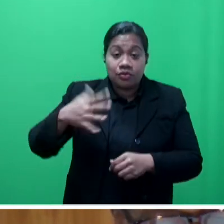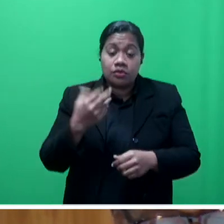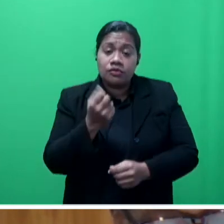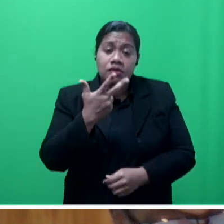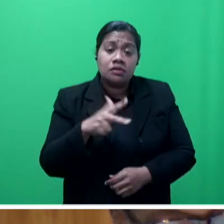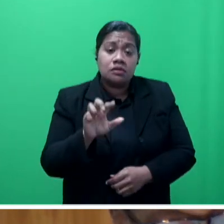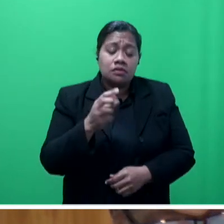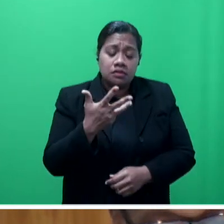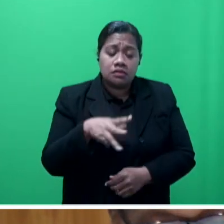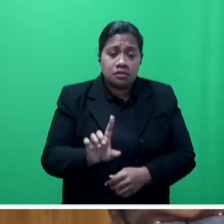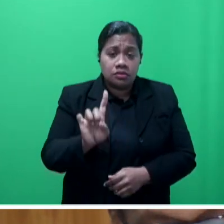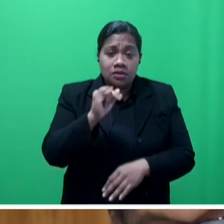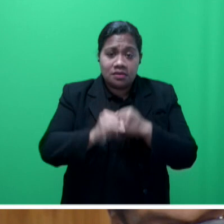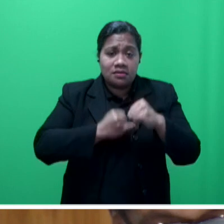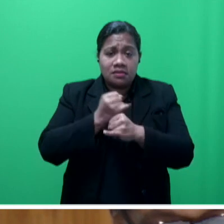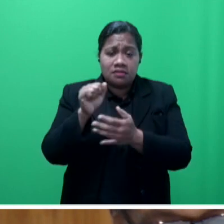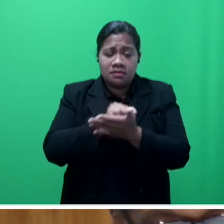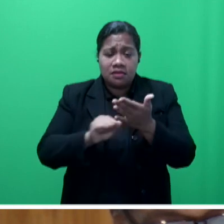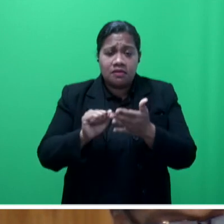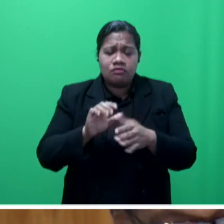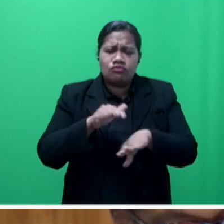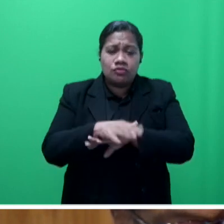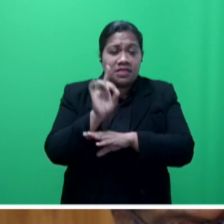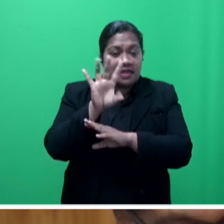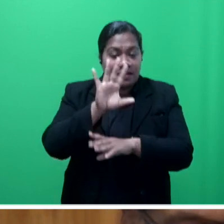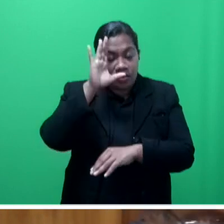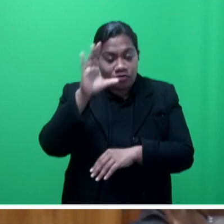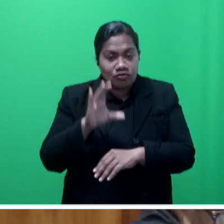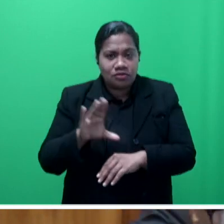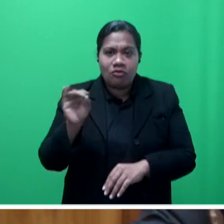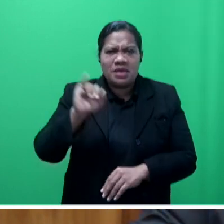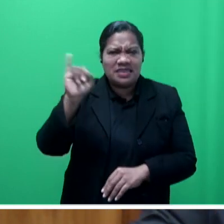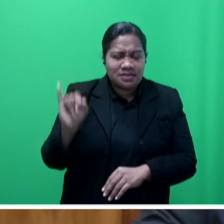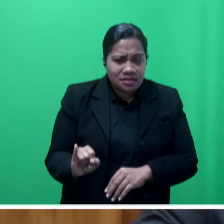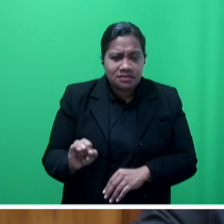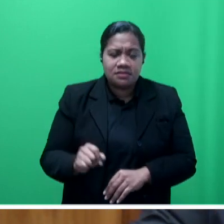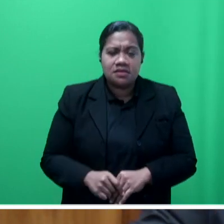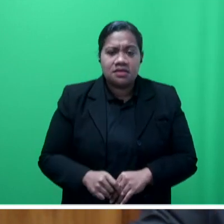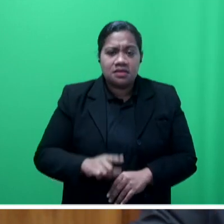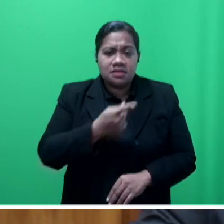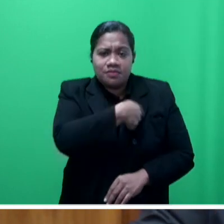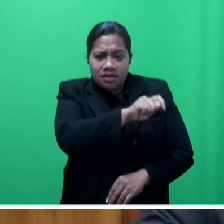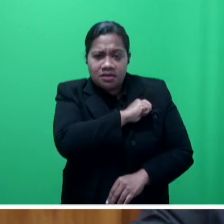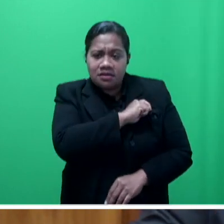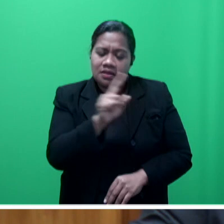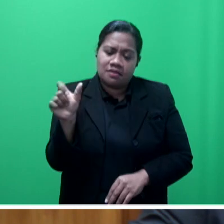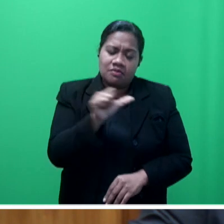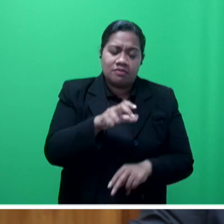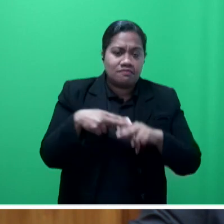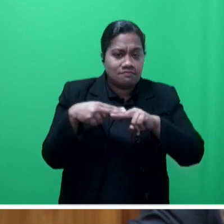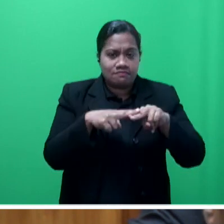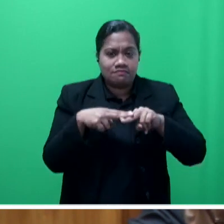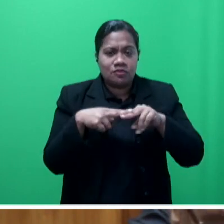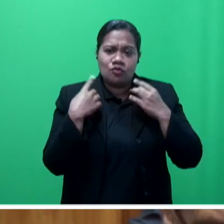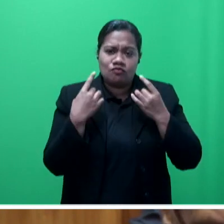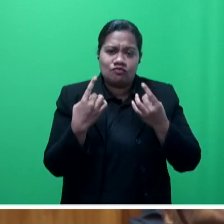odd international buyers and media from over 10 countries, as far as Italy and Spain, back in Fiji and ready to take us to the